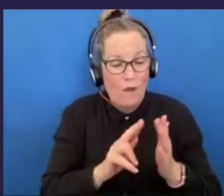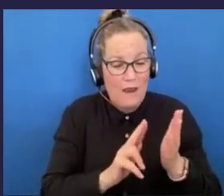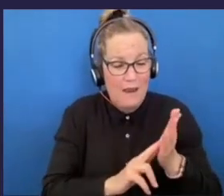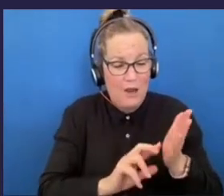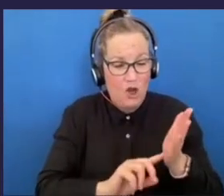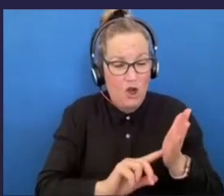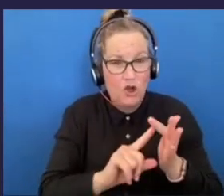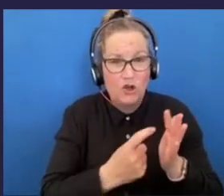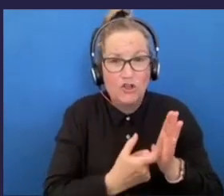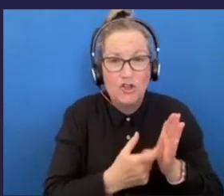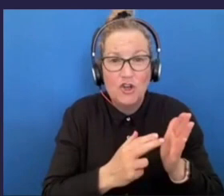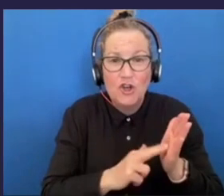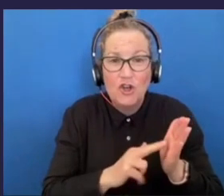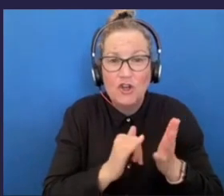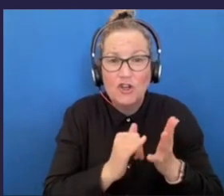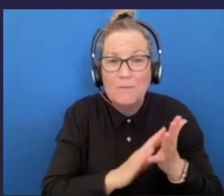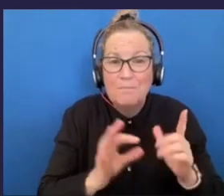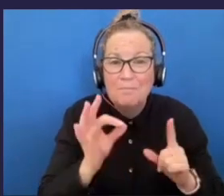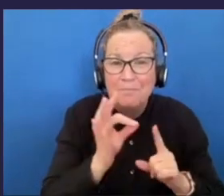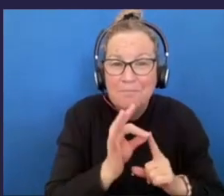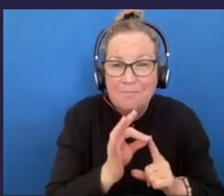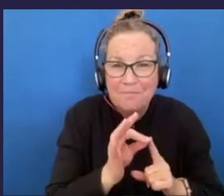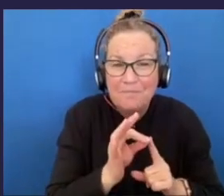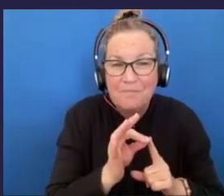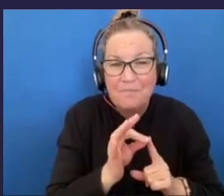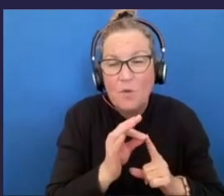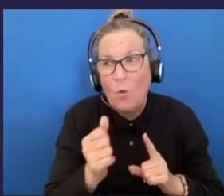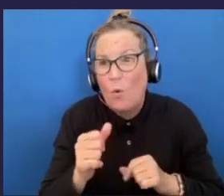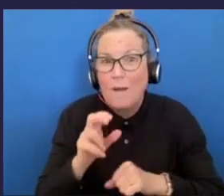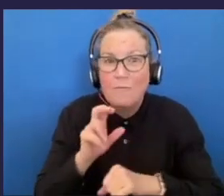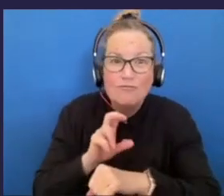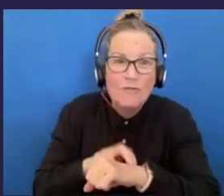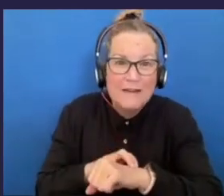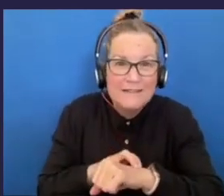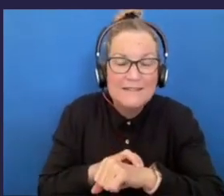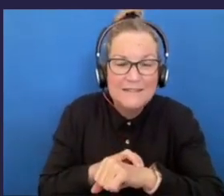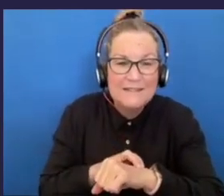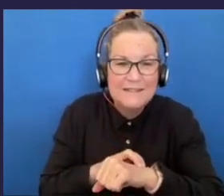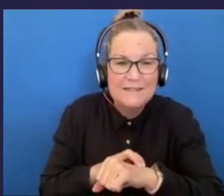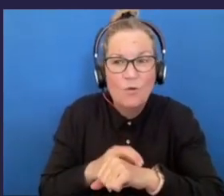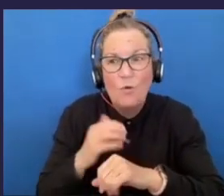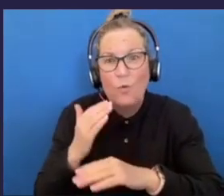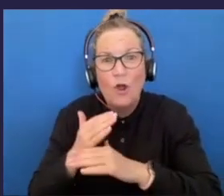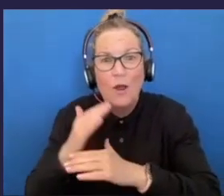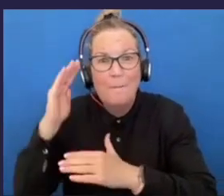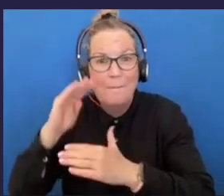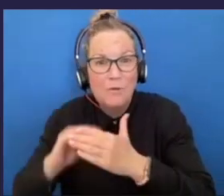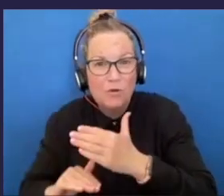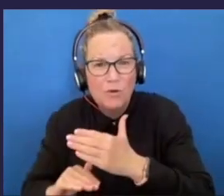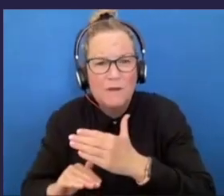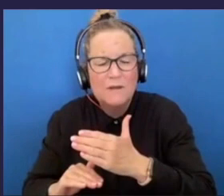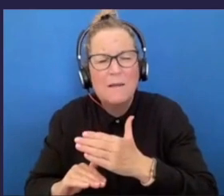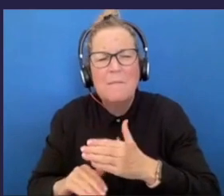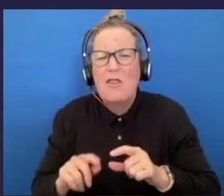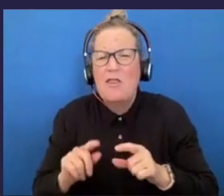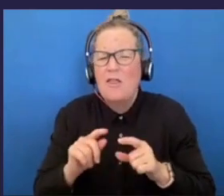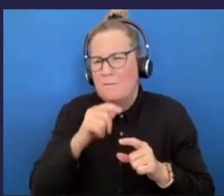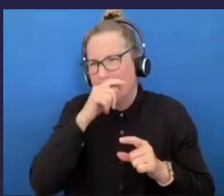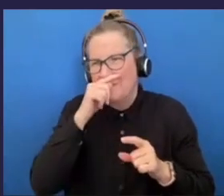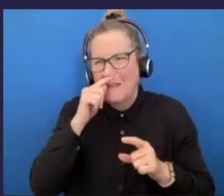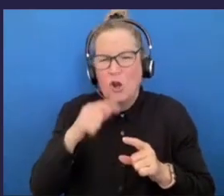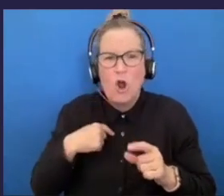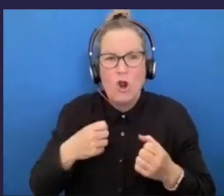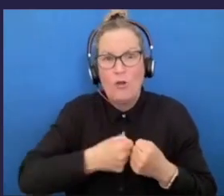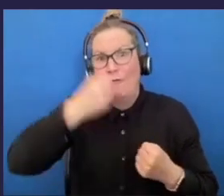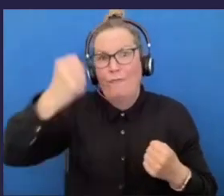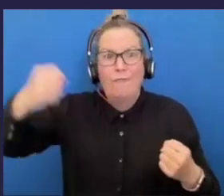We do try to keep particularly internships or work experience quite time limited. But I think back in my